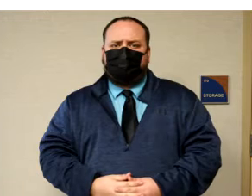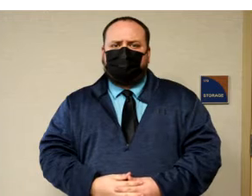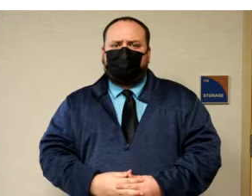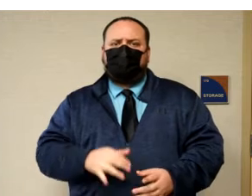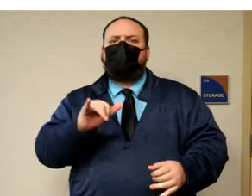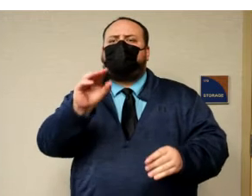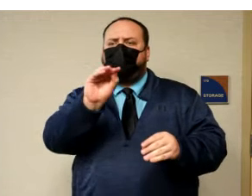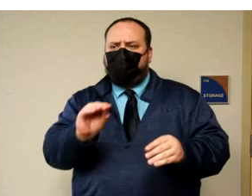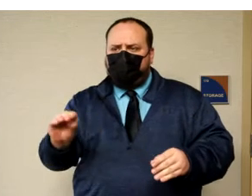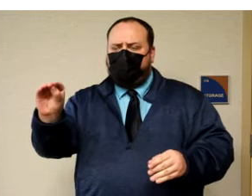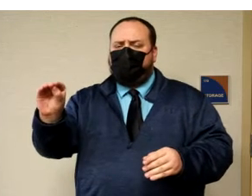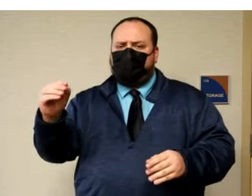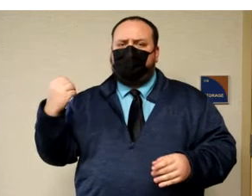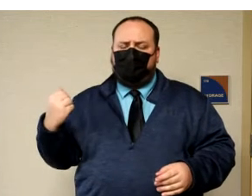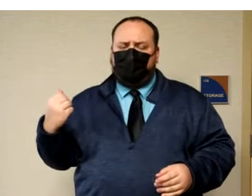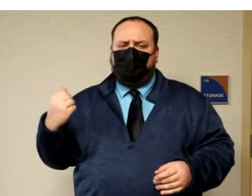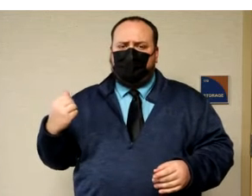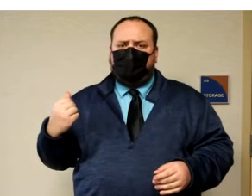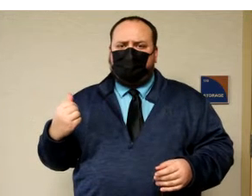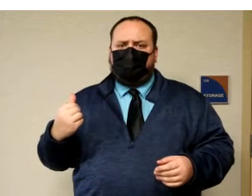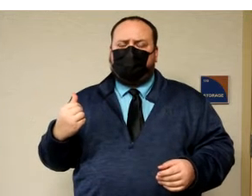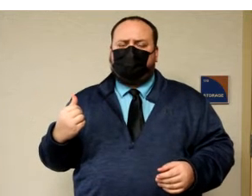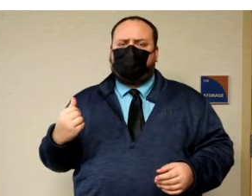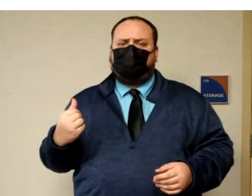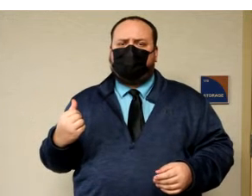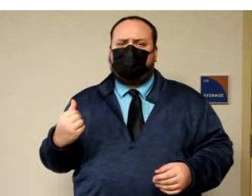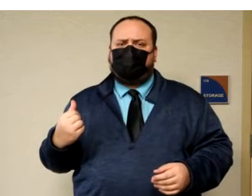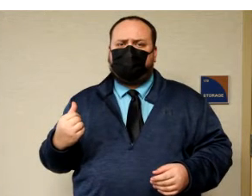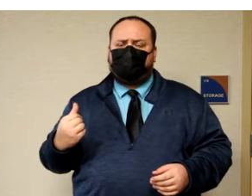Move on to this one. So this